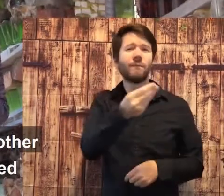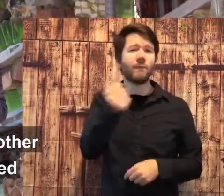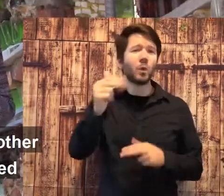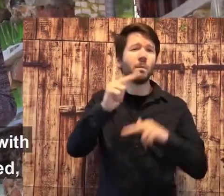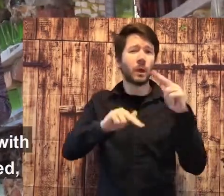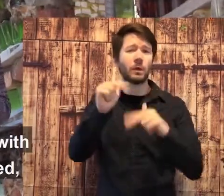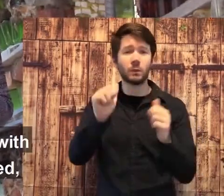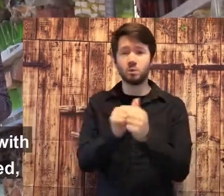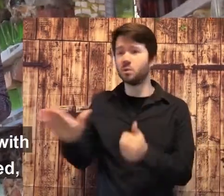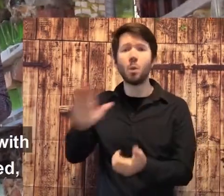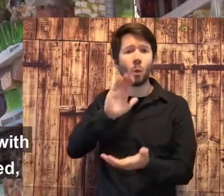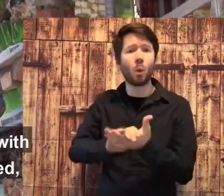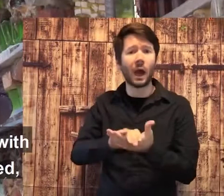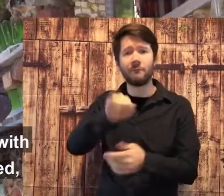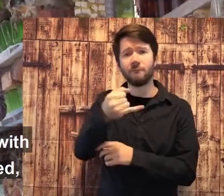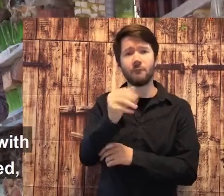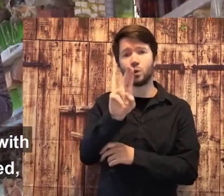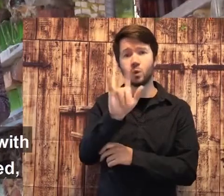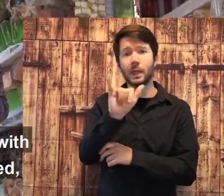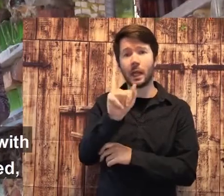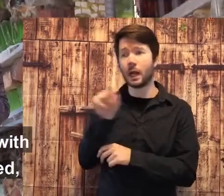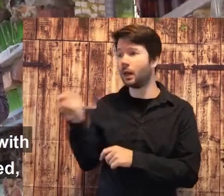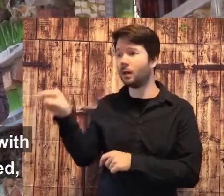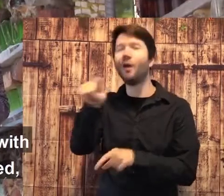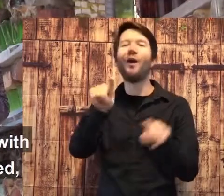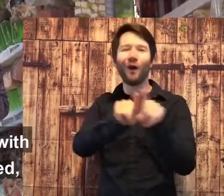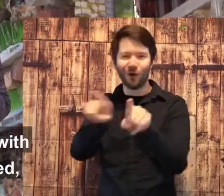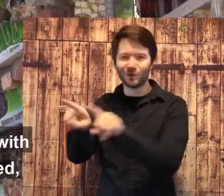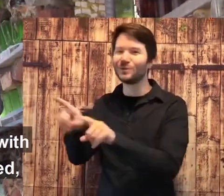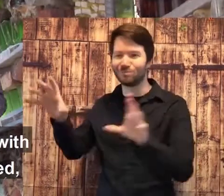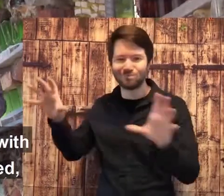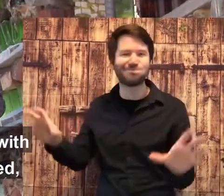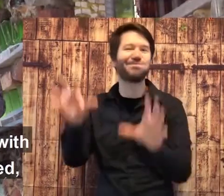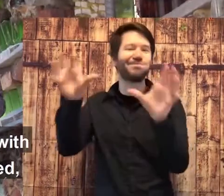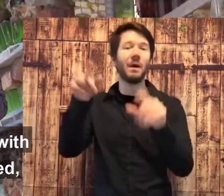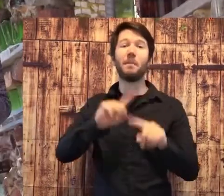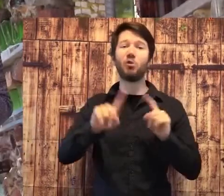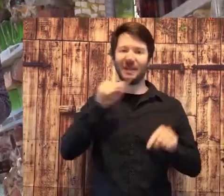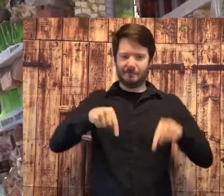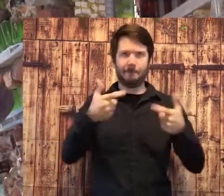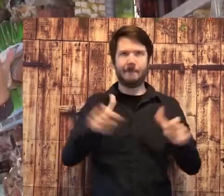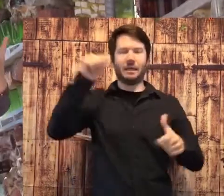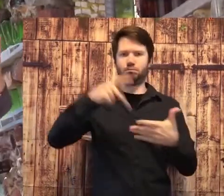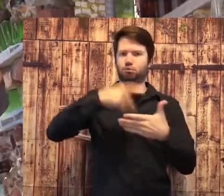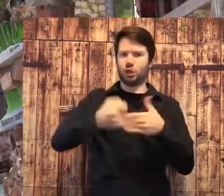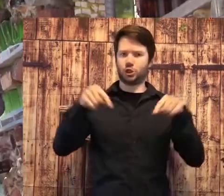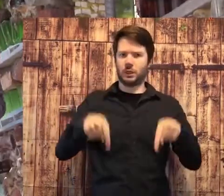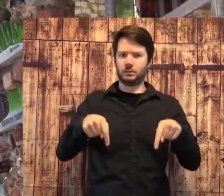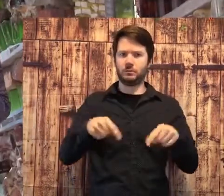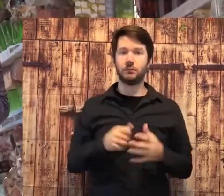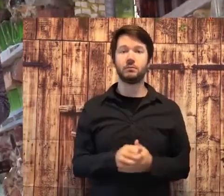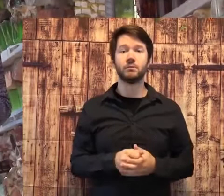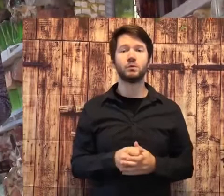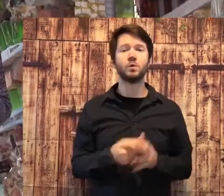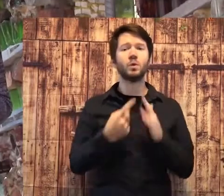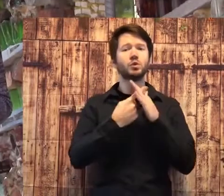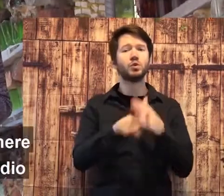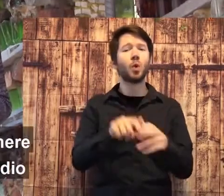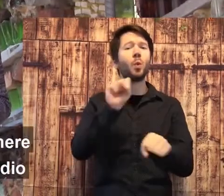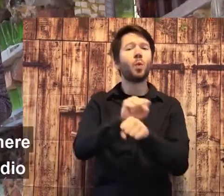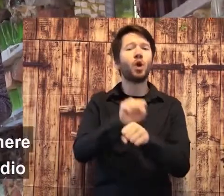decorated like this, he owns a few other buildings with his wife Julia, and they're also decorated, but this is really his biggest project.